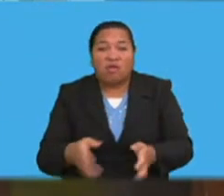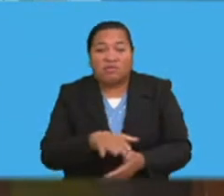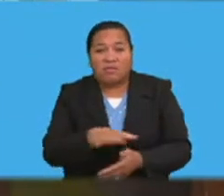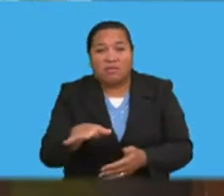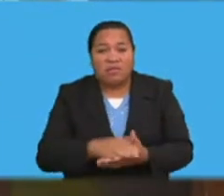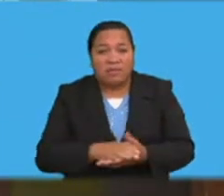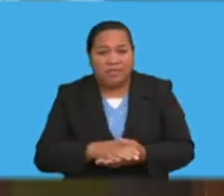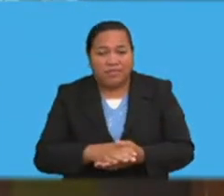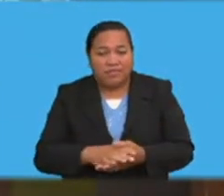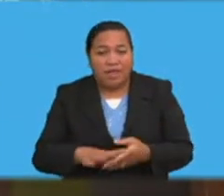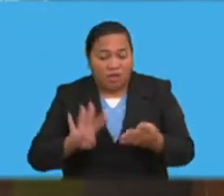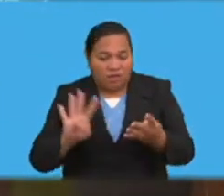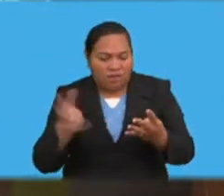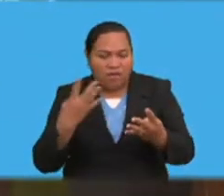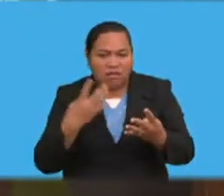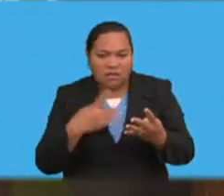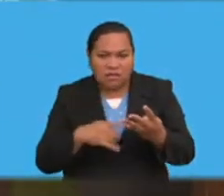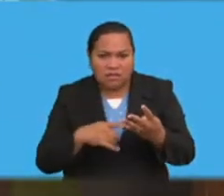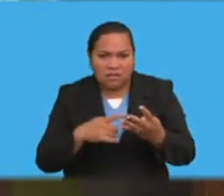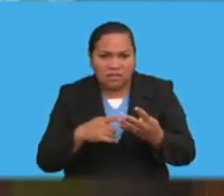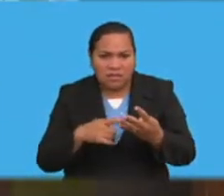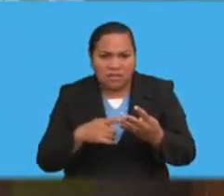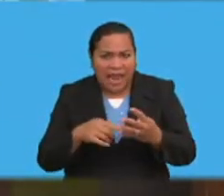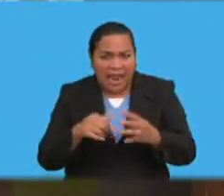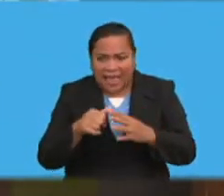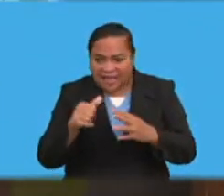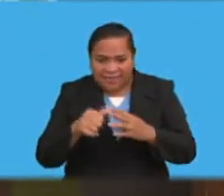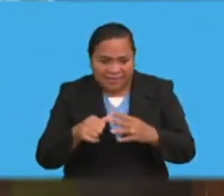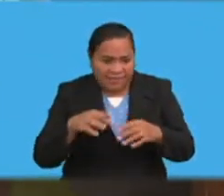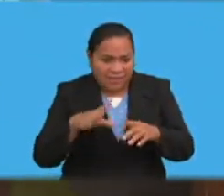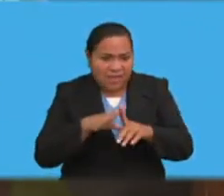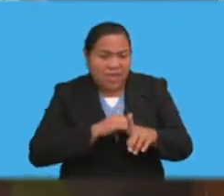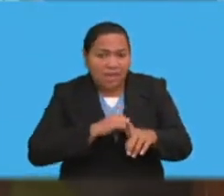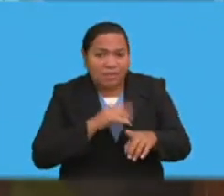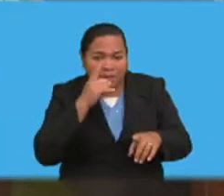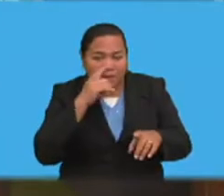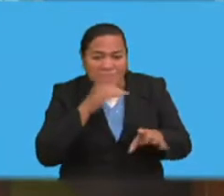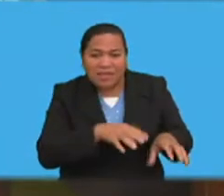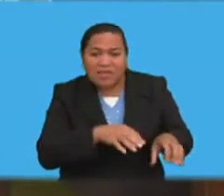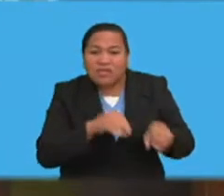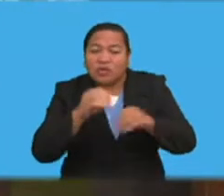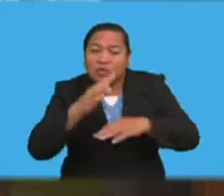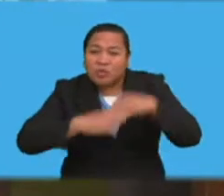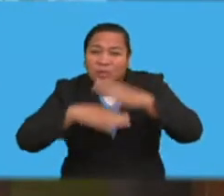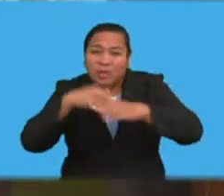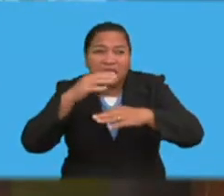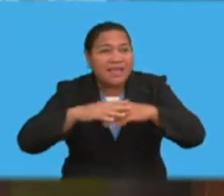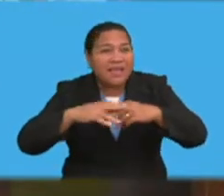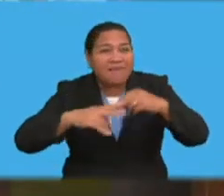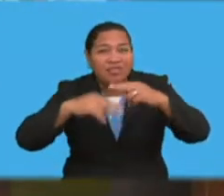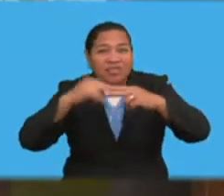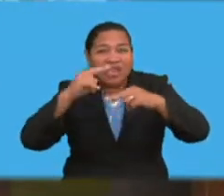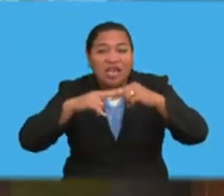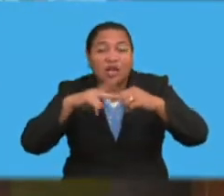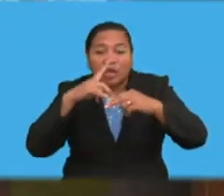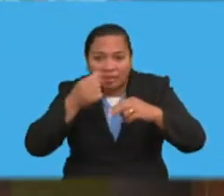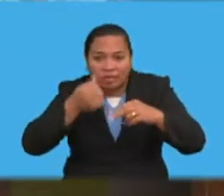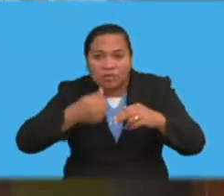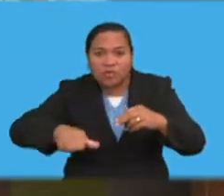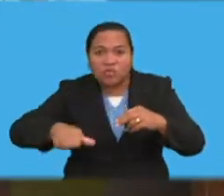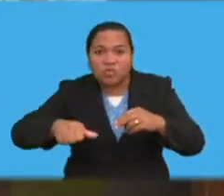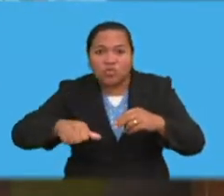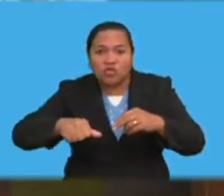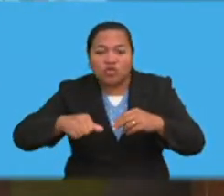Speaker, the deployment of existing resources to build infrastructure which would have been utilized to create